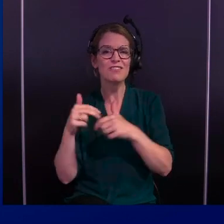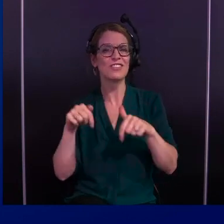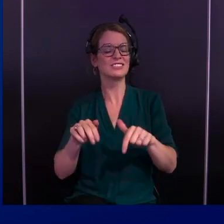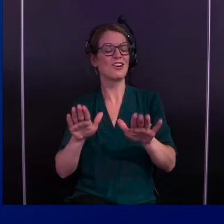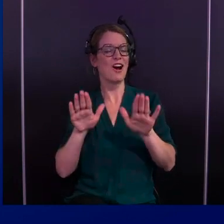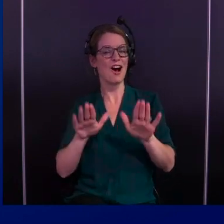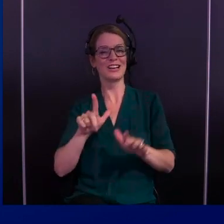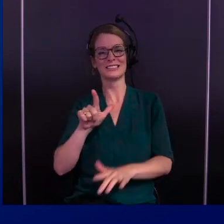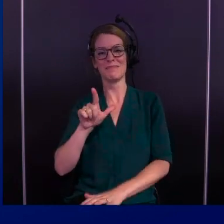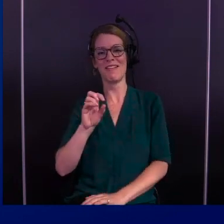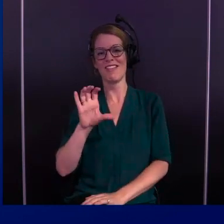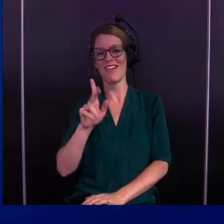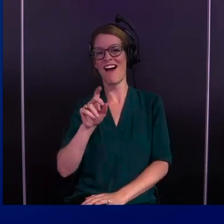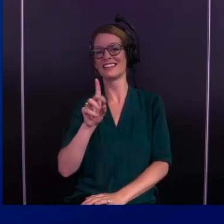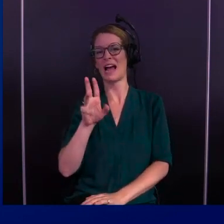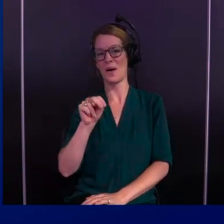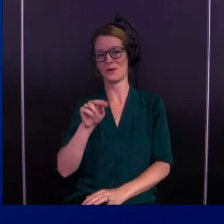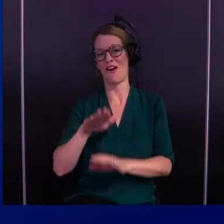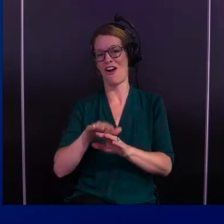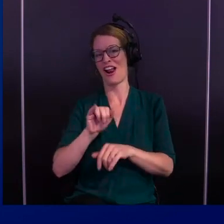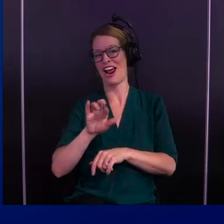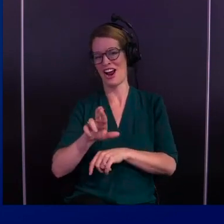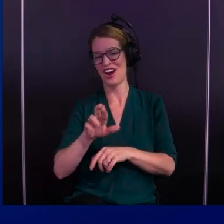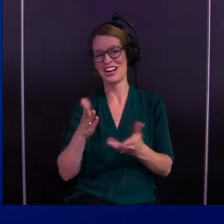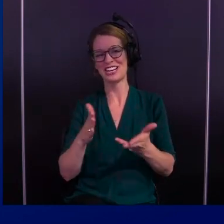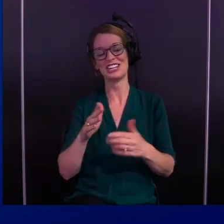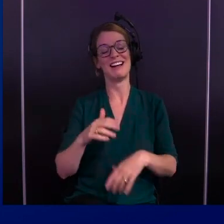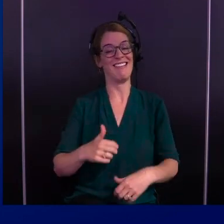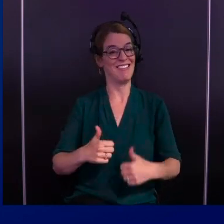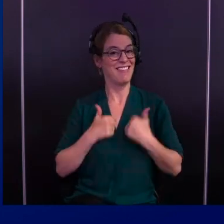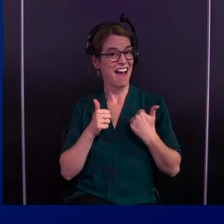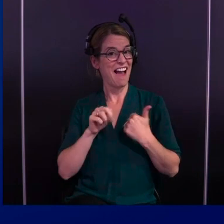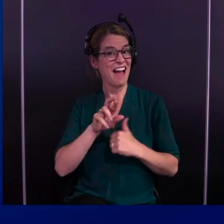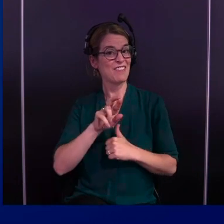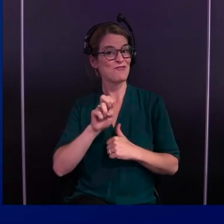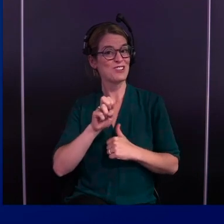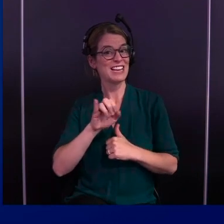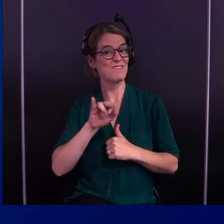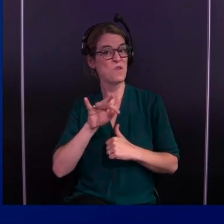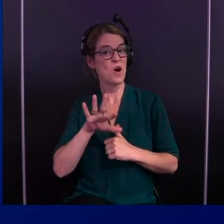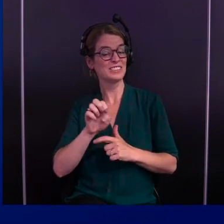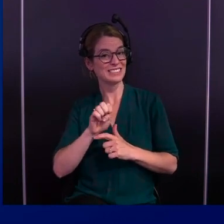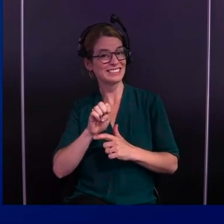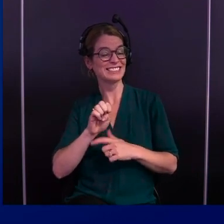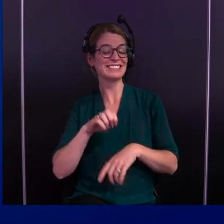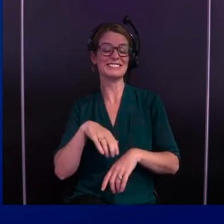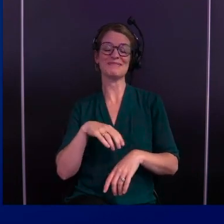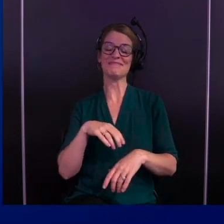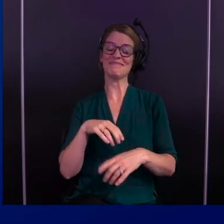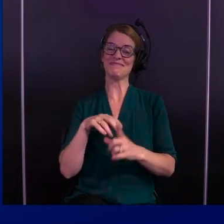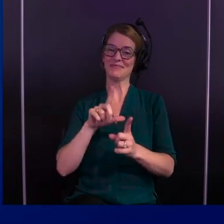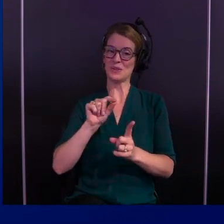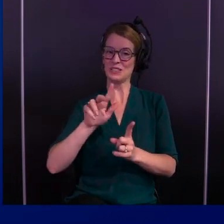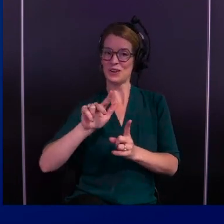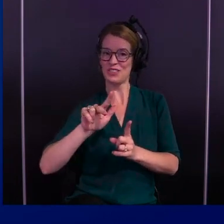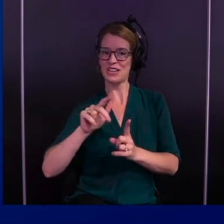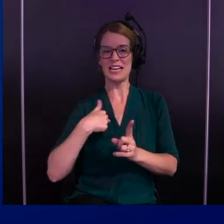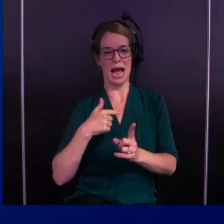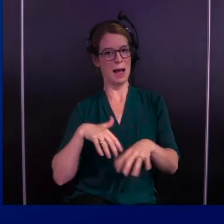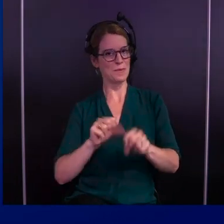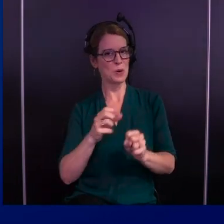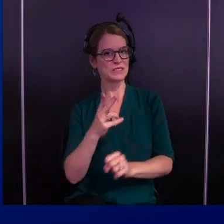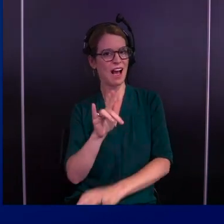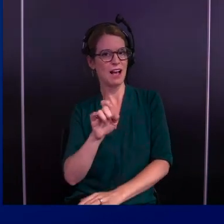On Air segment here live at Reinforce 2023. I'm your host, Kyle, but don't leave. Don't go